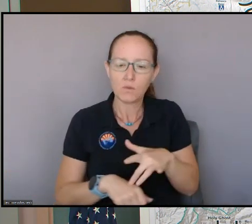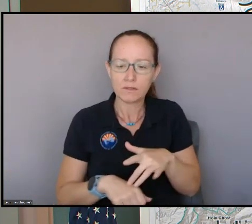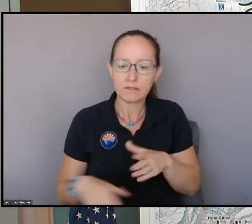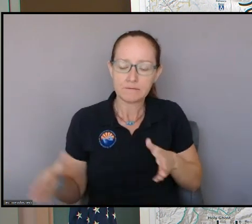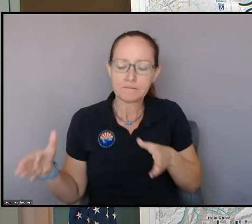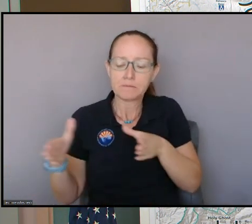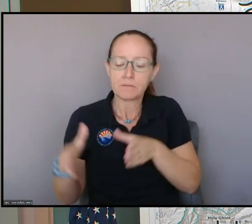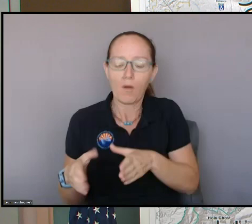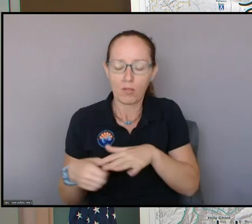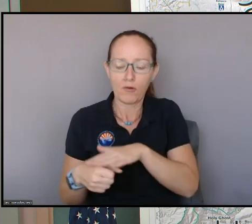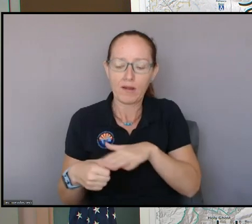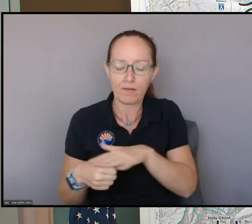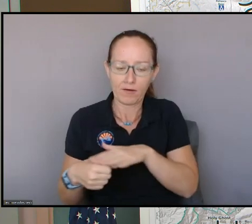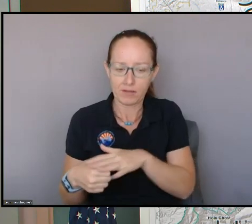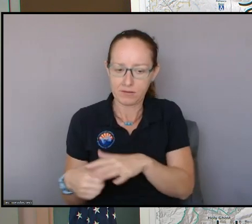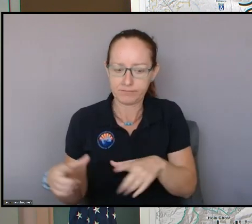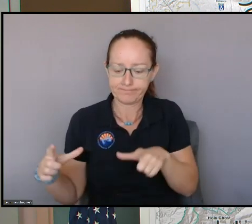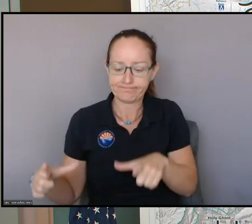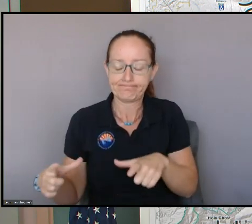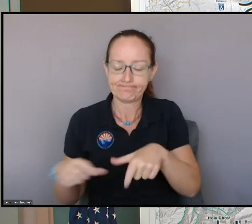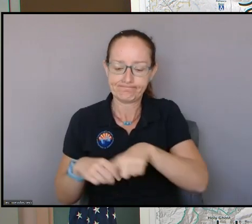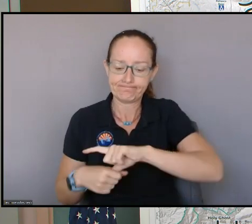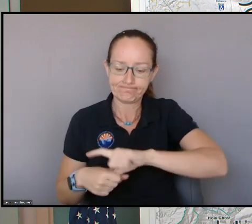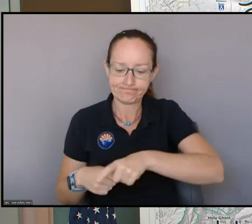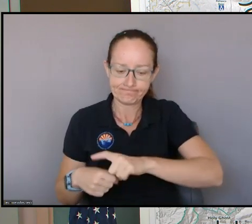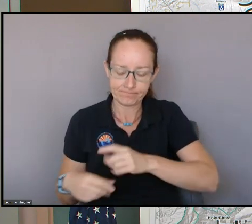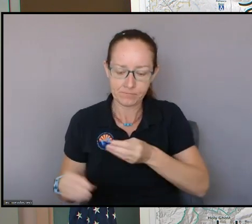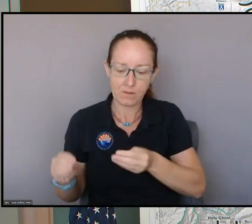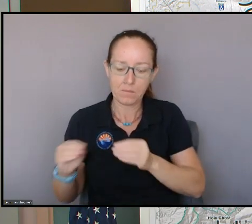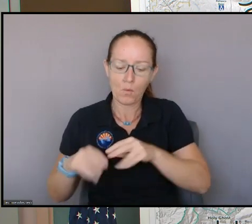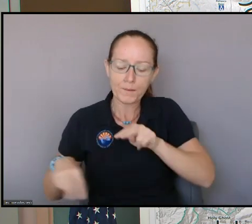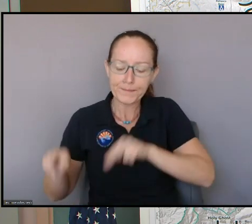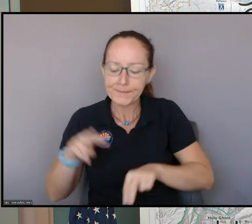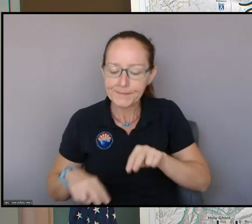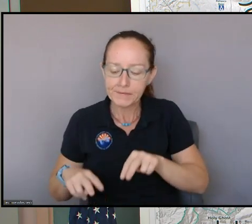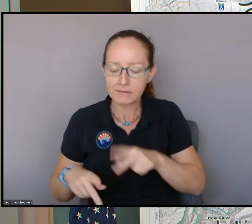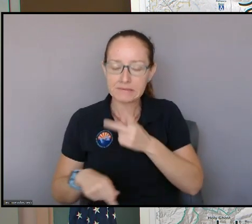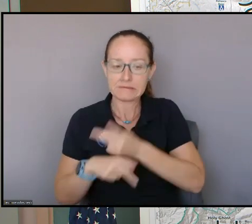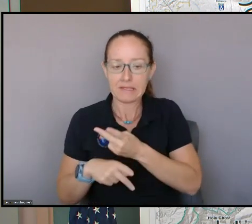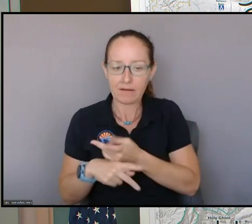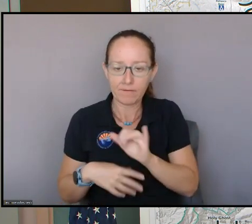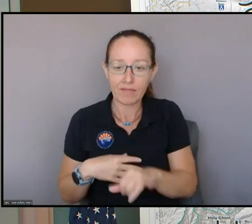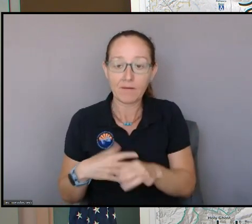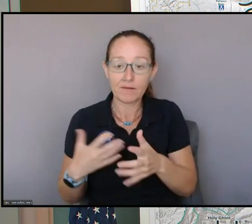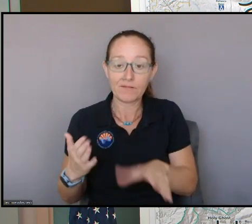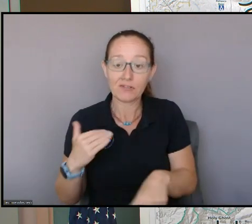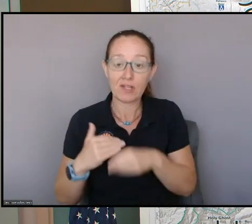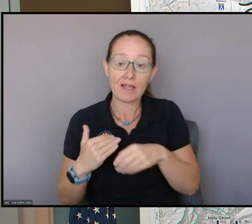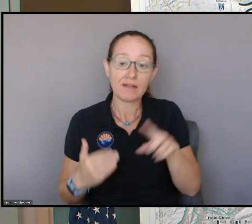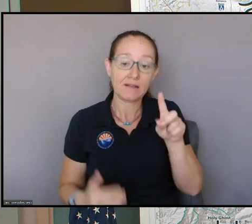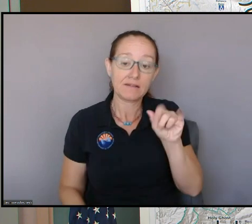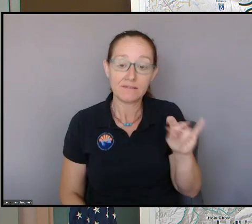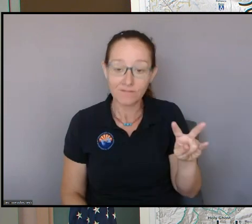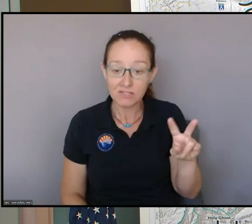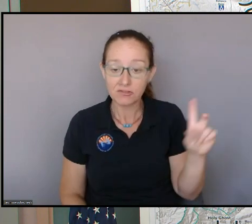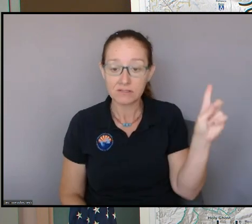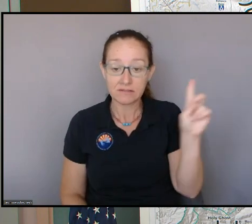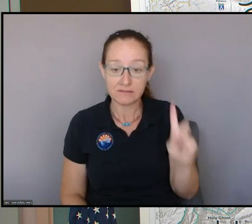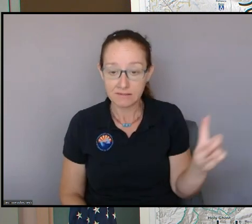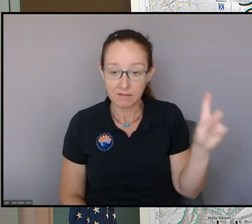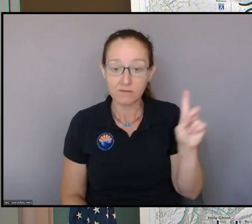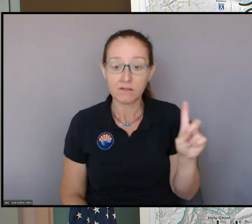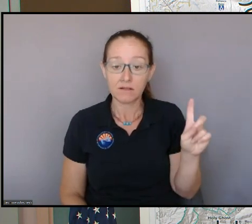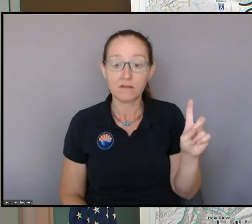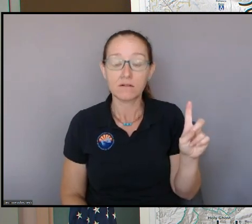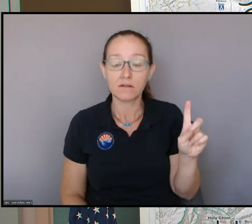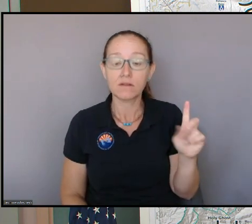better oversight and make sure that we're getting those things taken care of. So we did add Division Delta, which kind of breaks up Division Charlie and